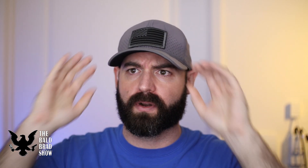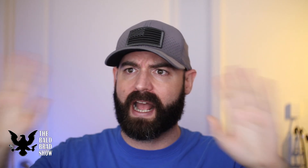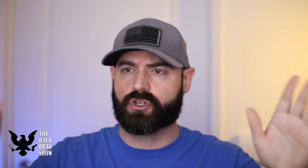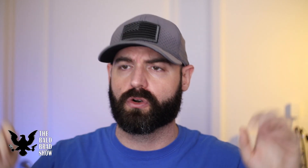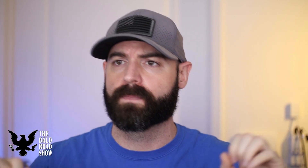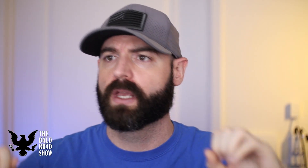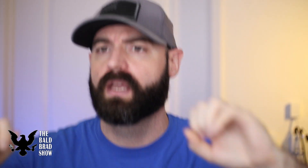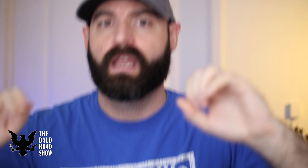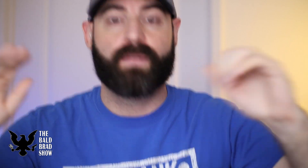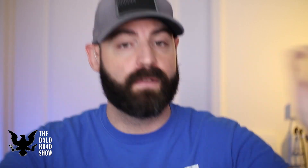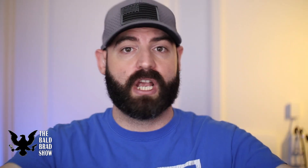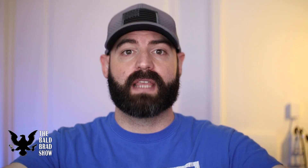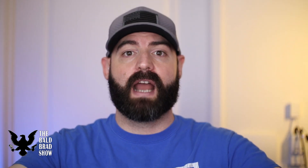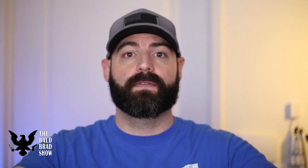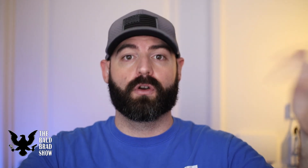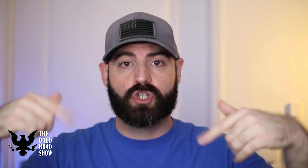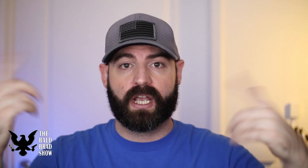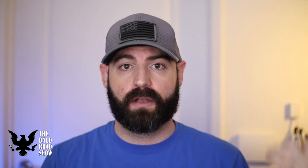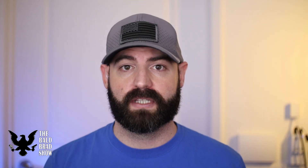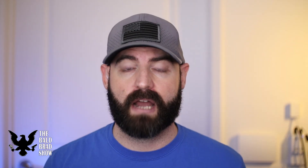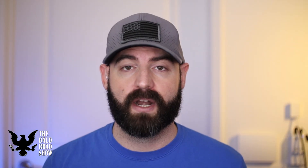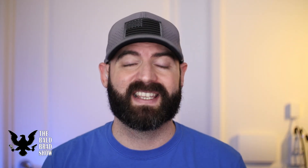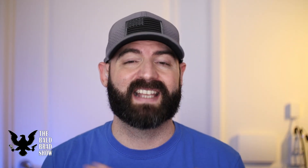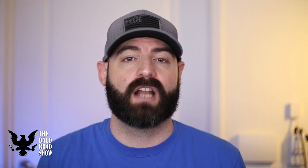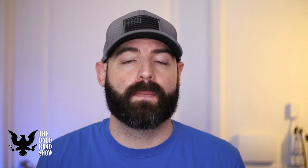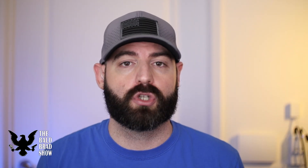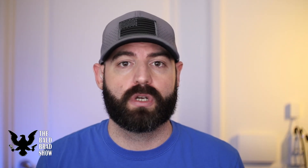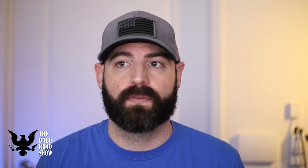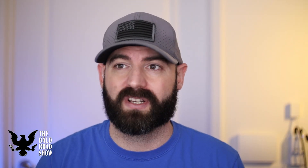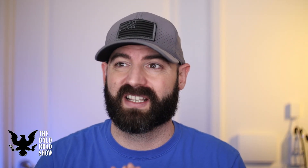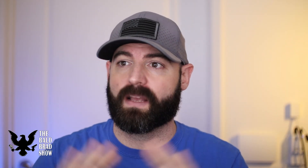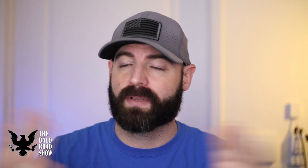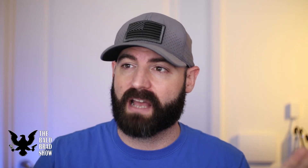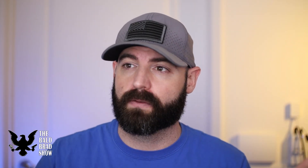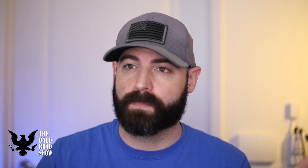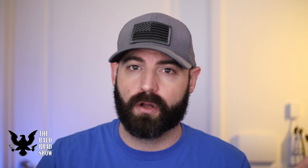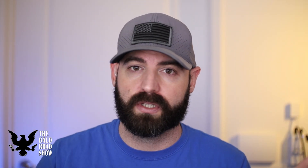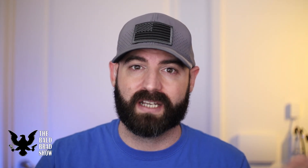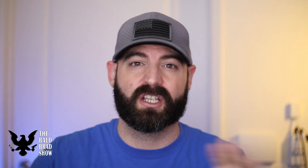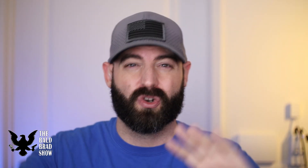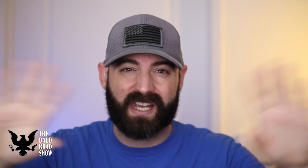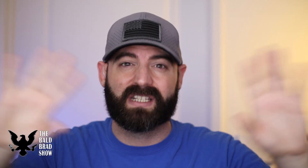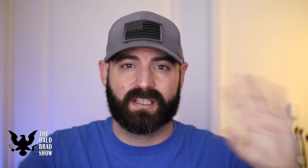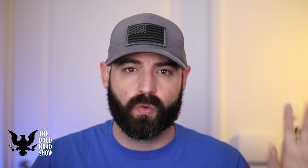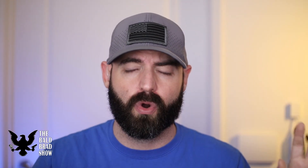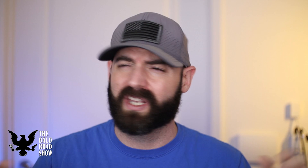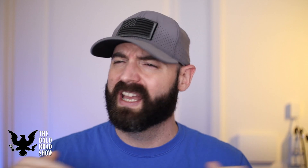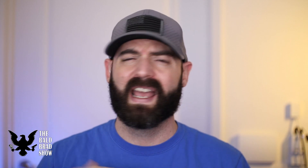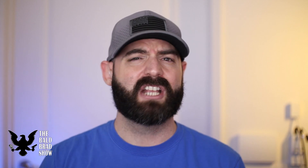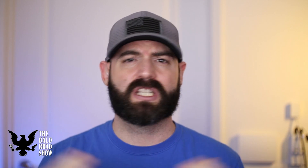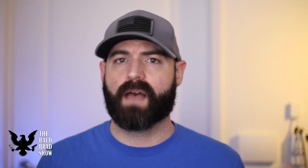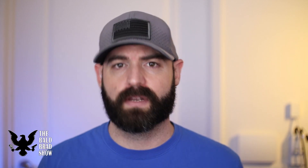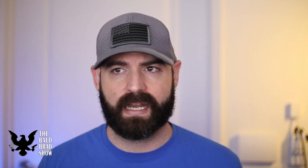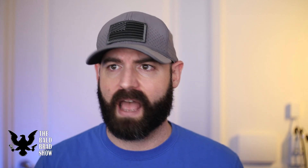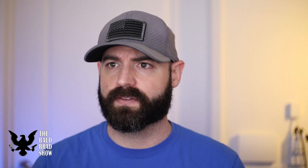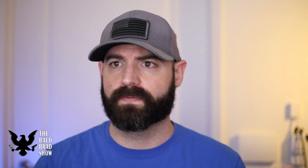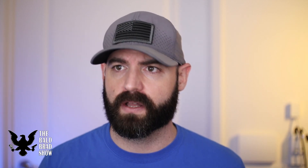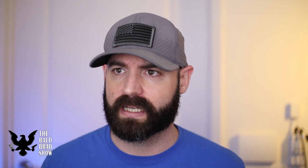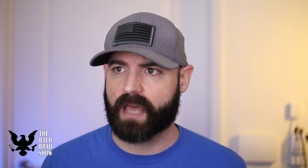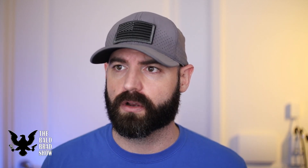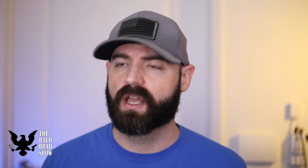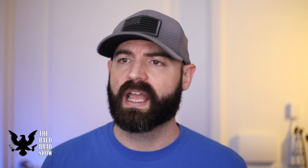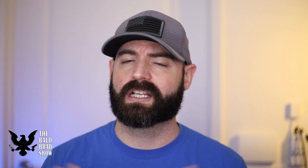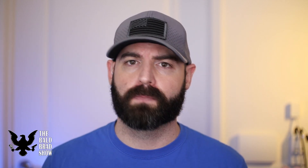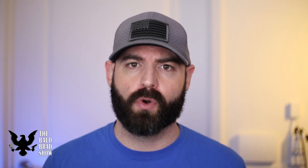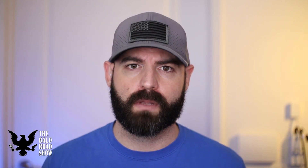the supernatural. If you haven't checked that out, folks, check out Saturdays. It's an opportunity for us to step aside from the politics and the craziness of the world and just have a day to have some